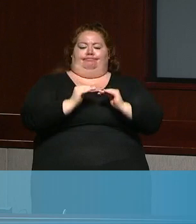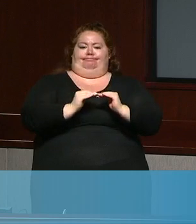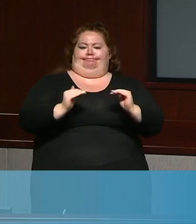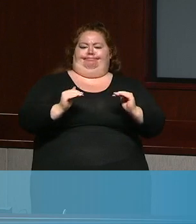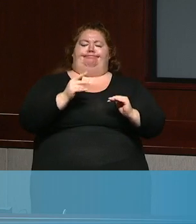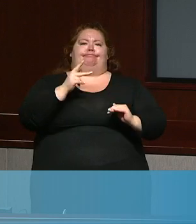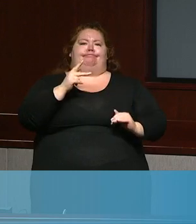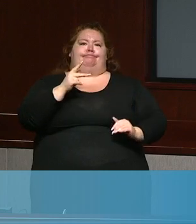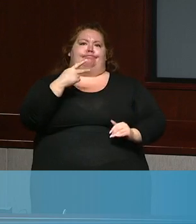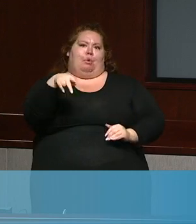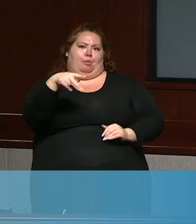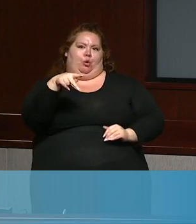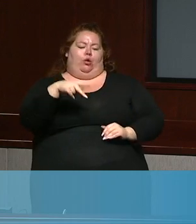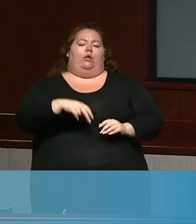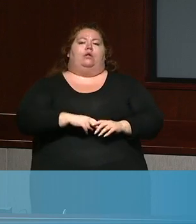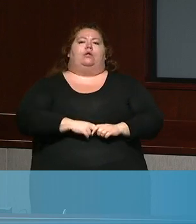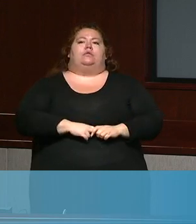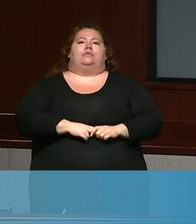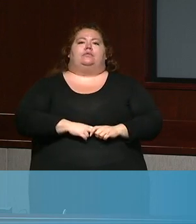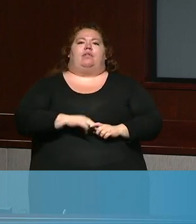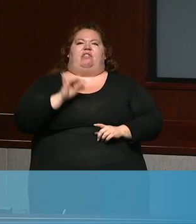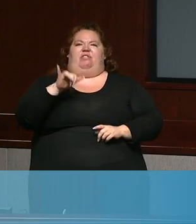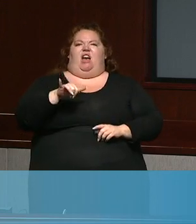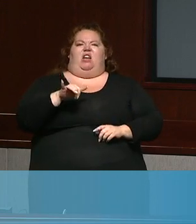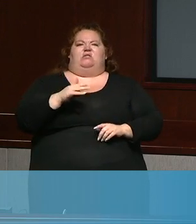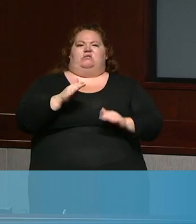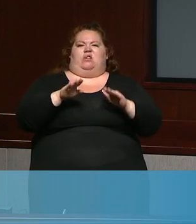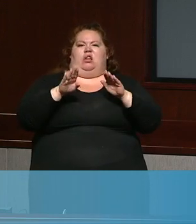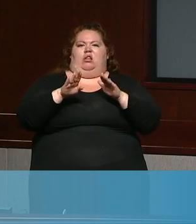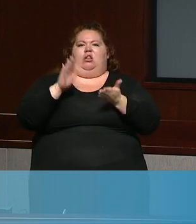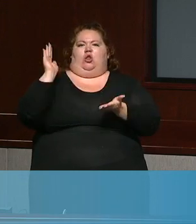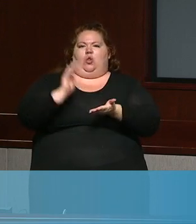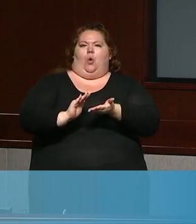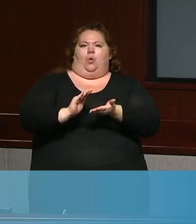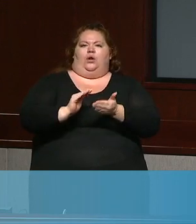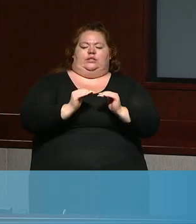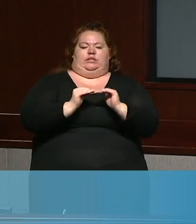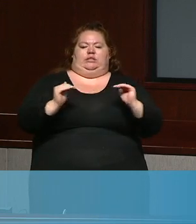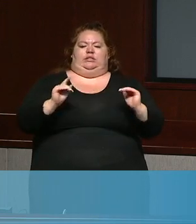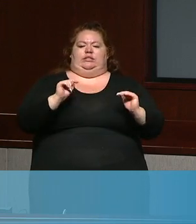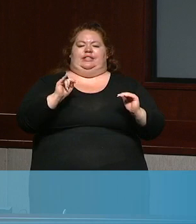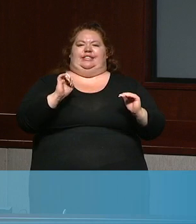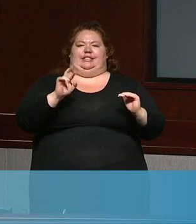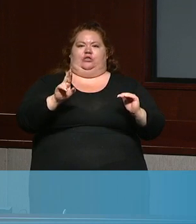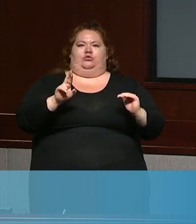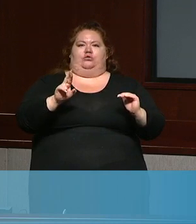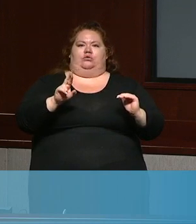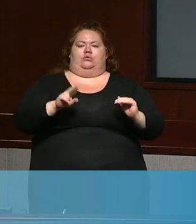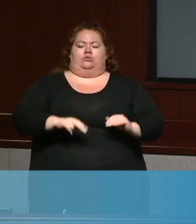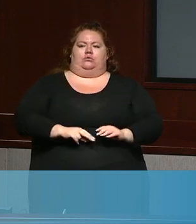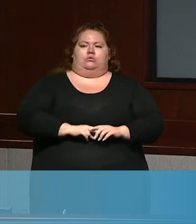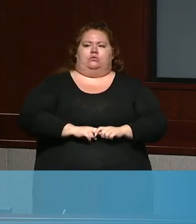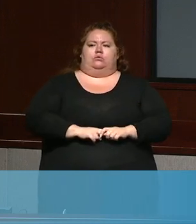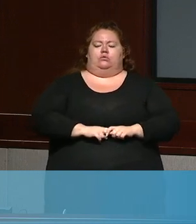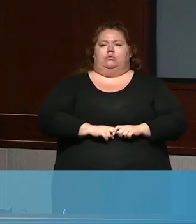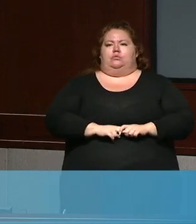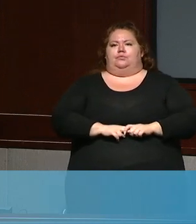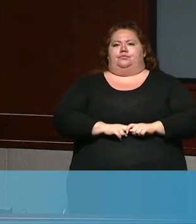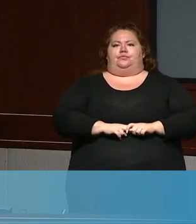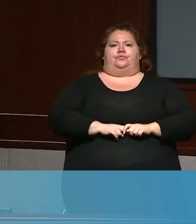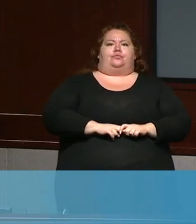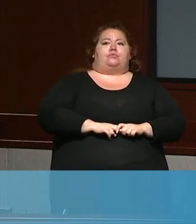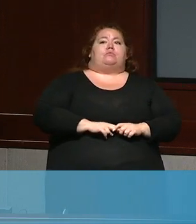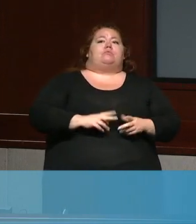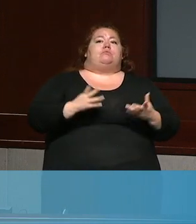the widespread tier of the governor's blueprint for a safer economy. The state, as you have